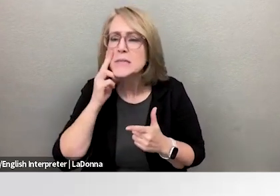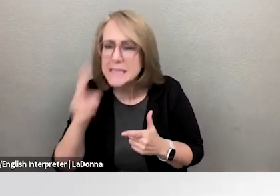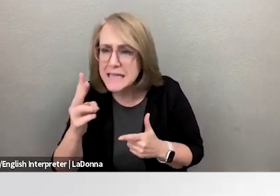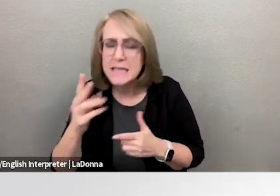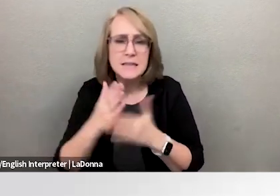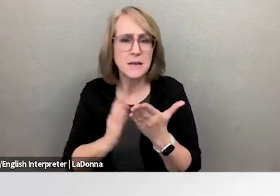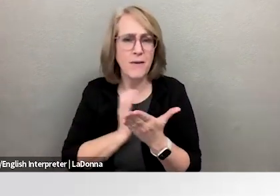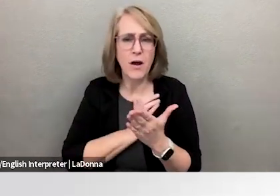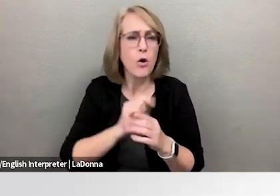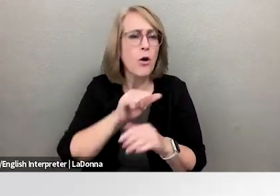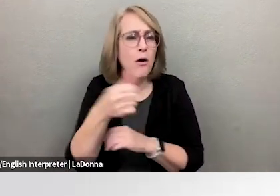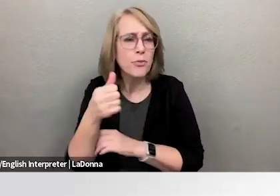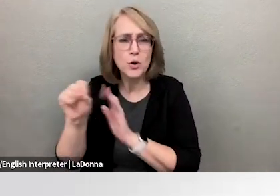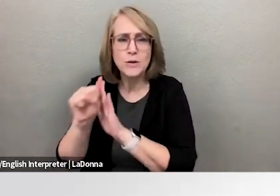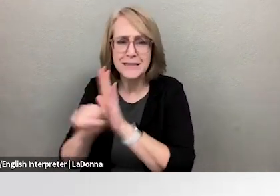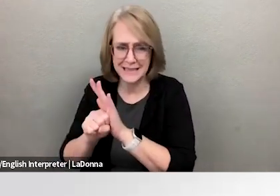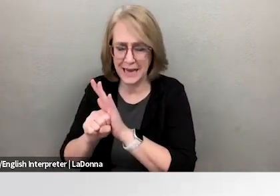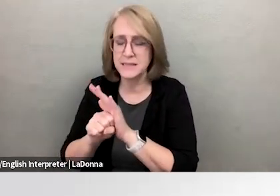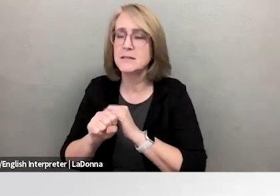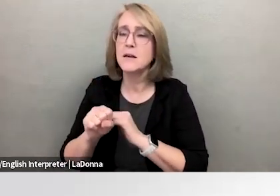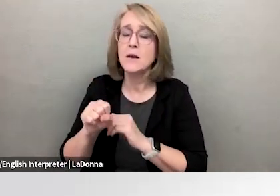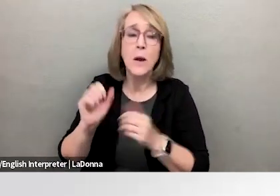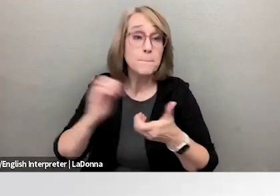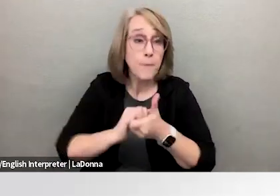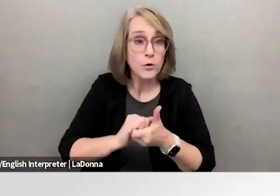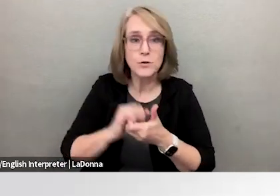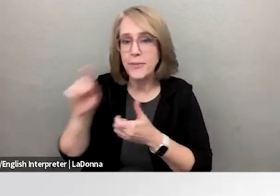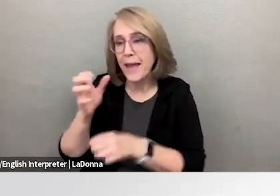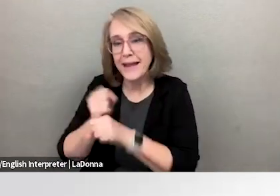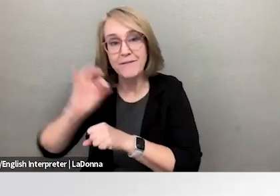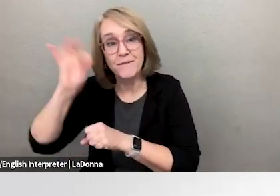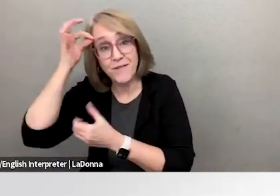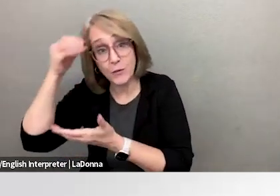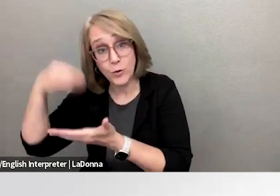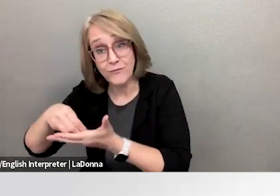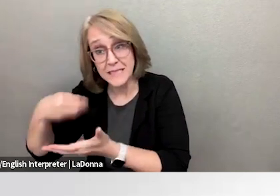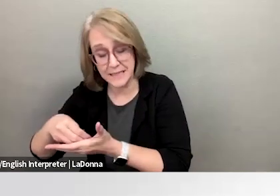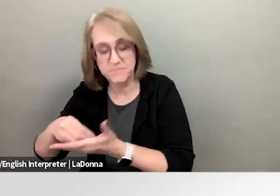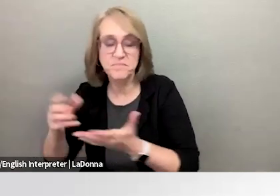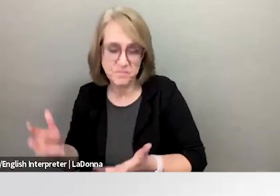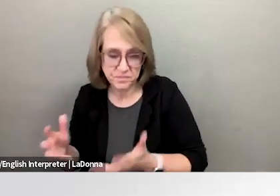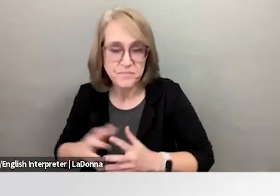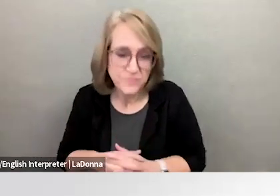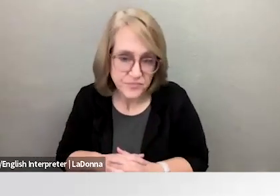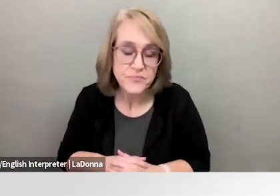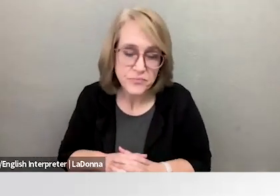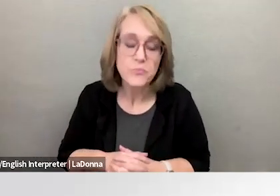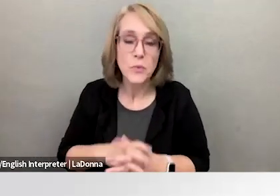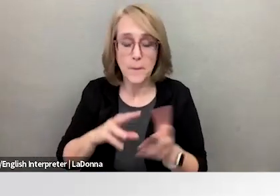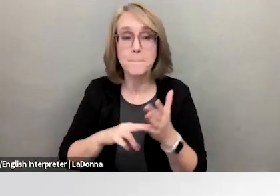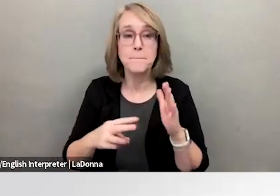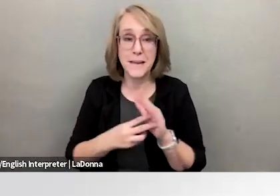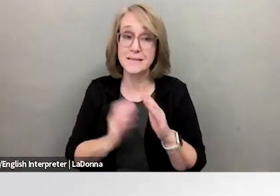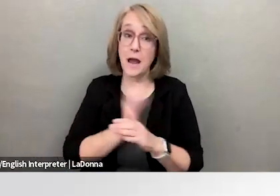our state partners who are funded by federal agencies within this meeting today. So our